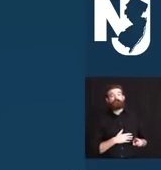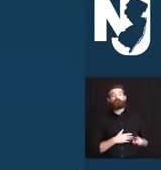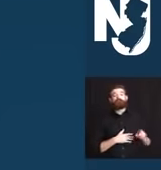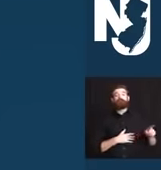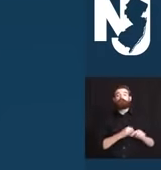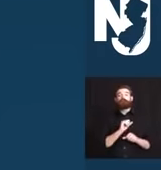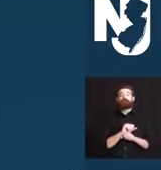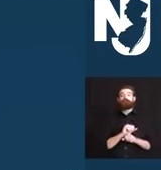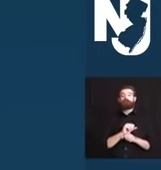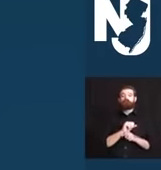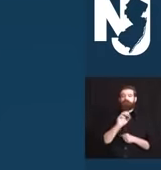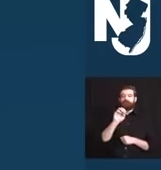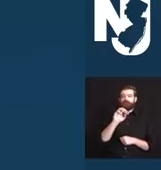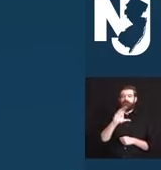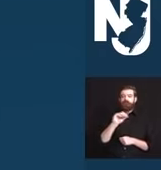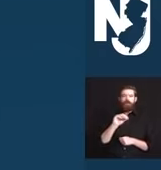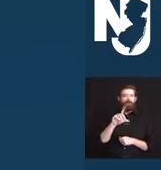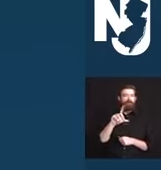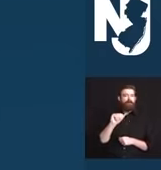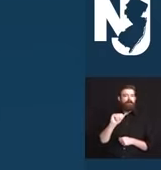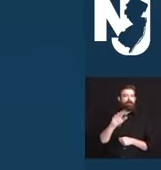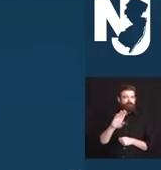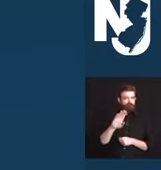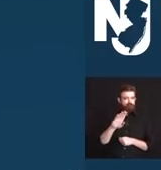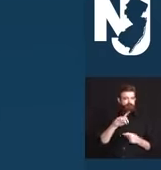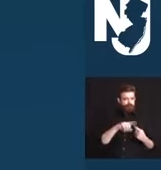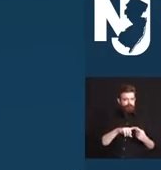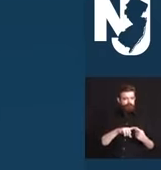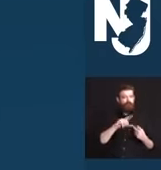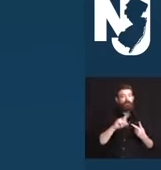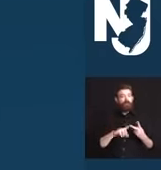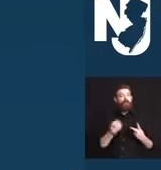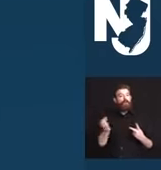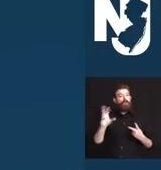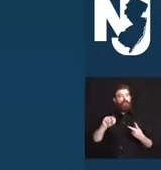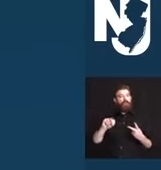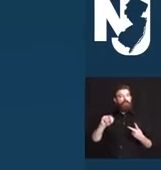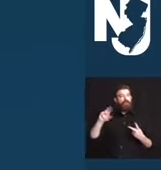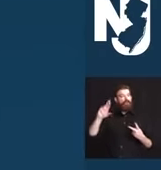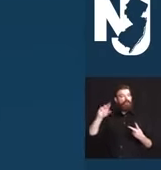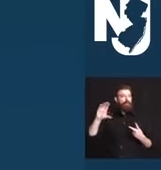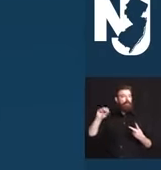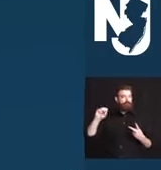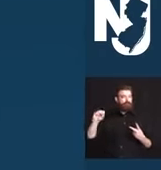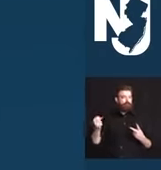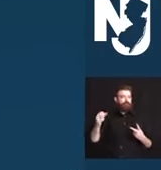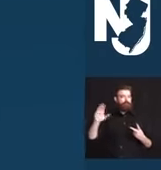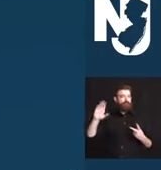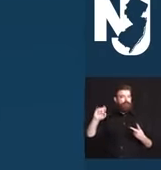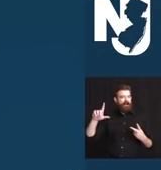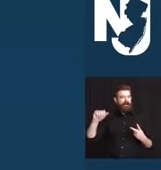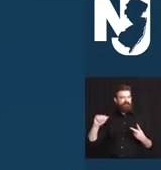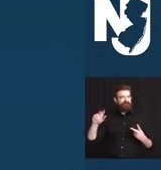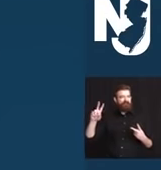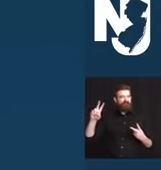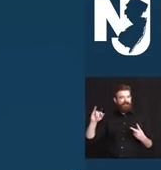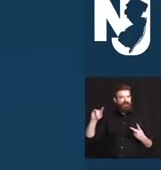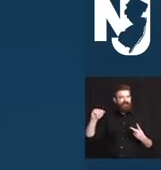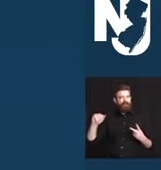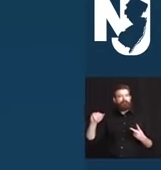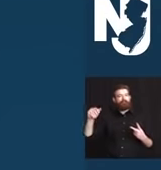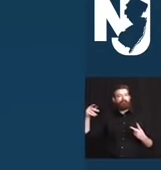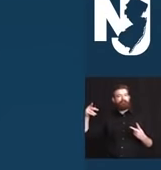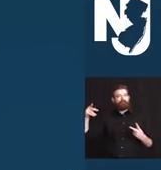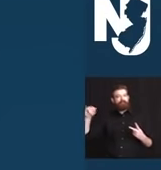Rocco's Bella Vita Pizza in Toms River. Outside of work, however, family and friends will remember the avid fisherman and